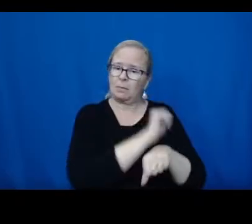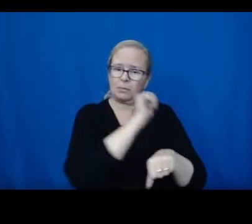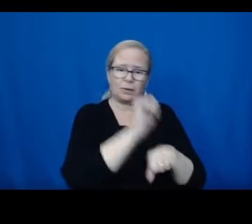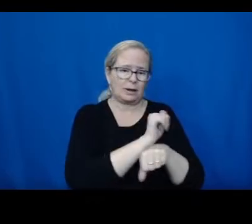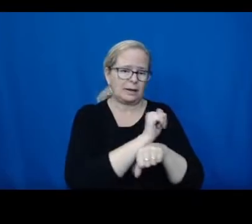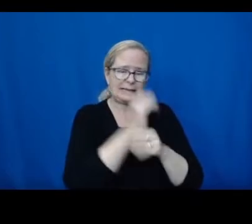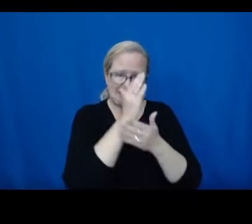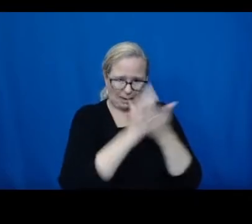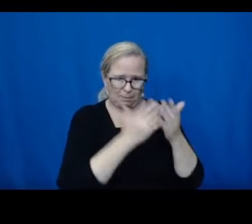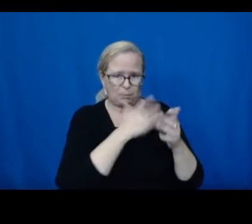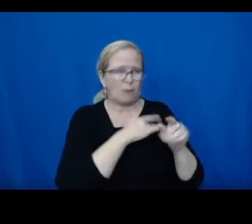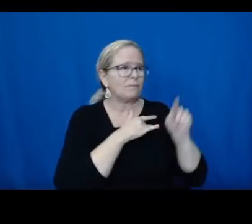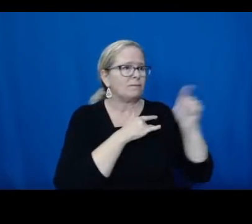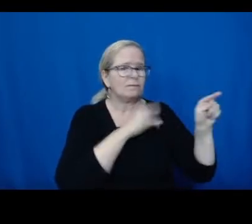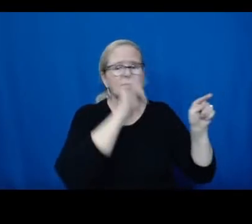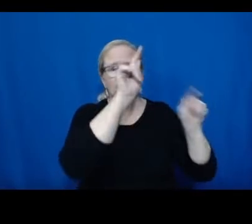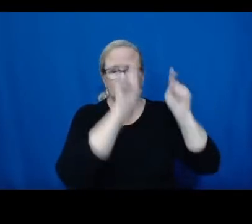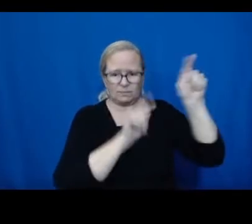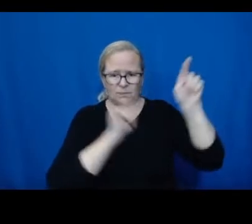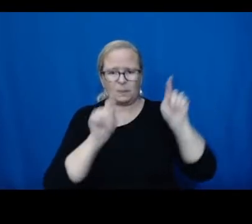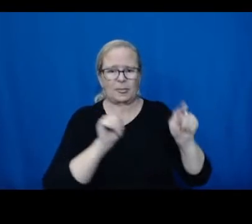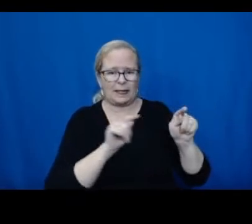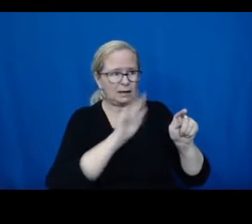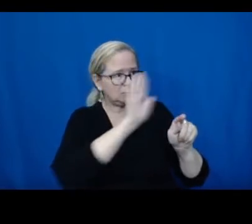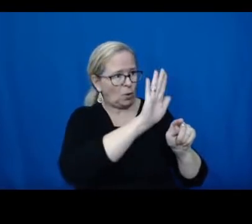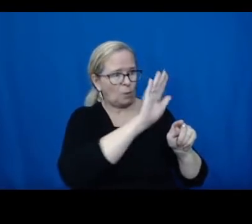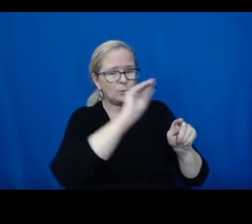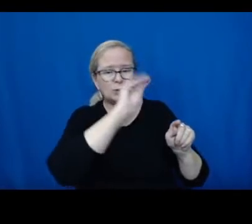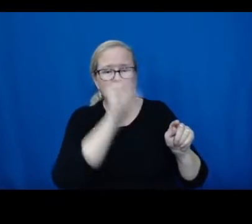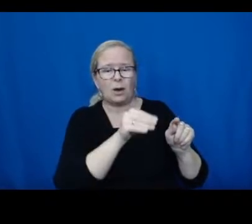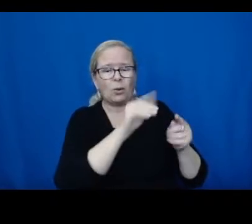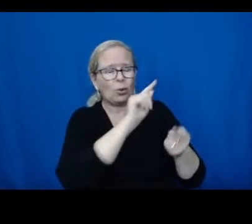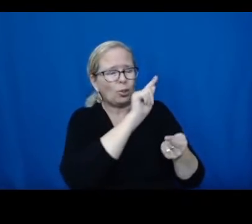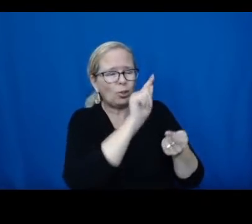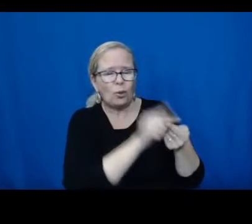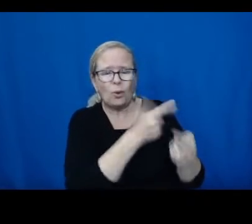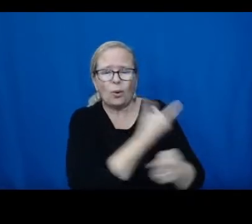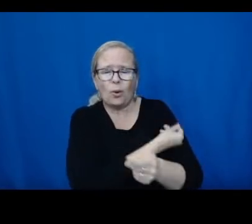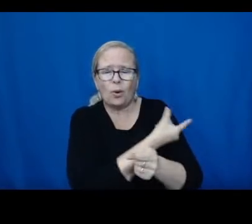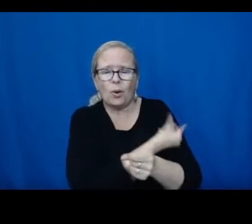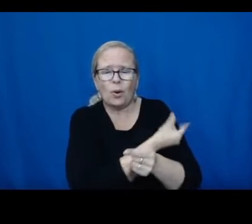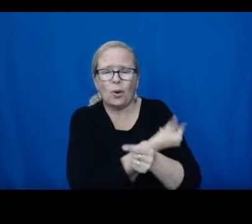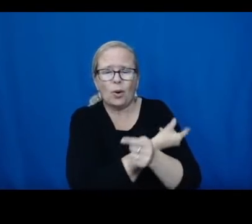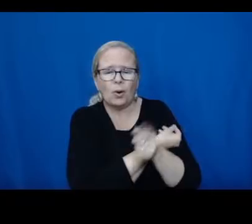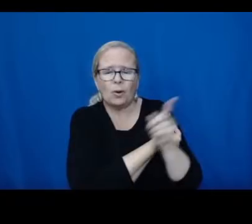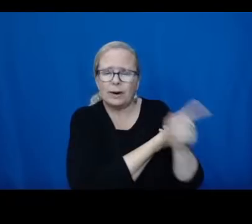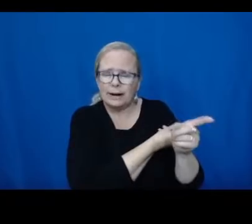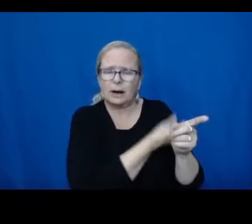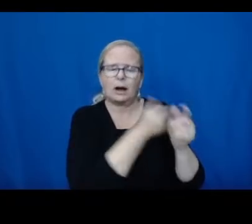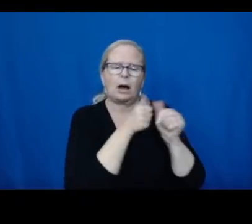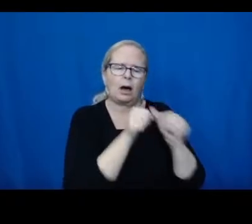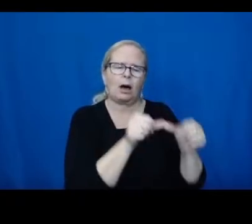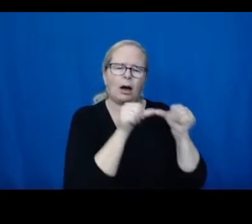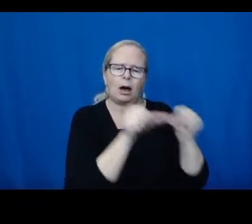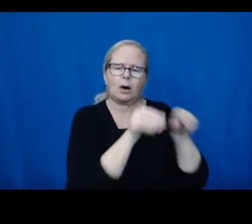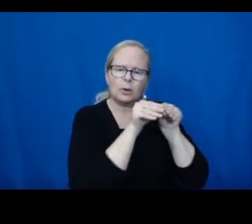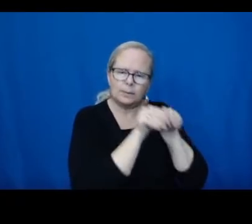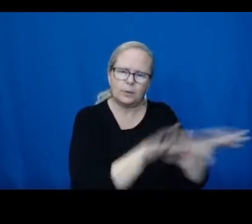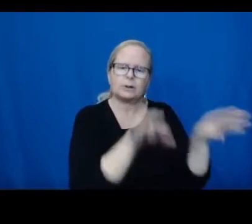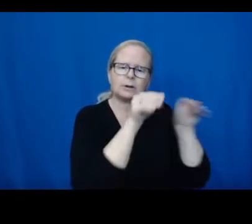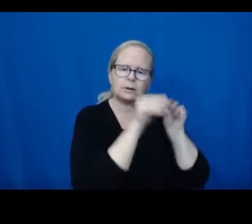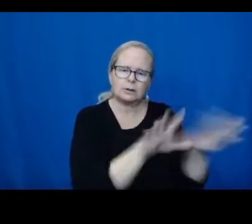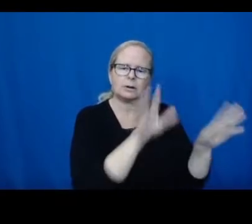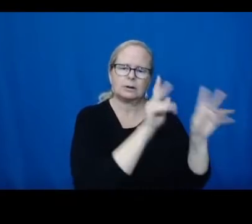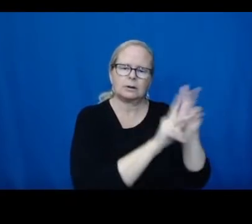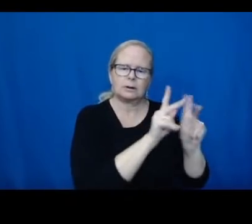the transmission. And again, as with everywhere, the majority of our daily cases are still in those who are not have